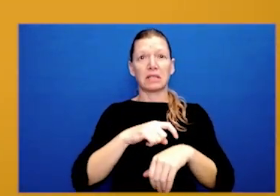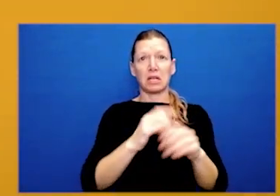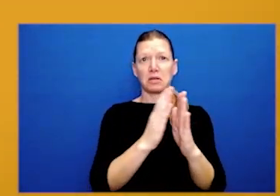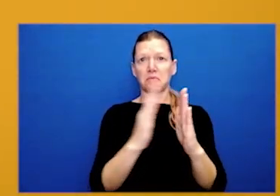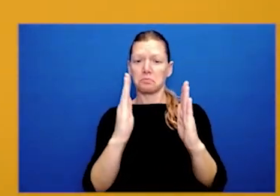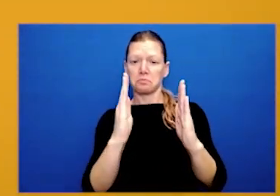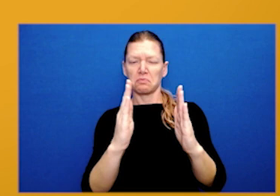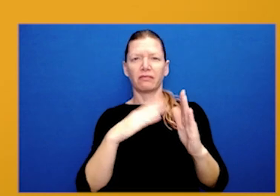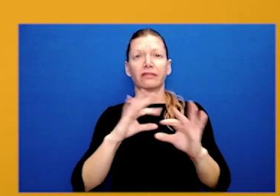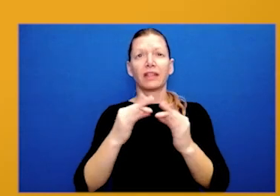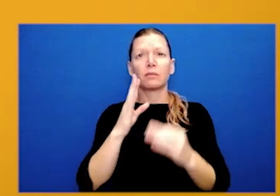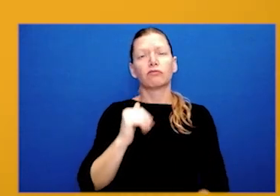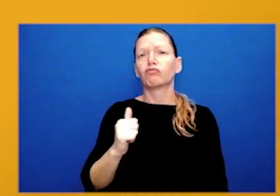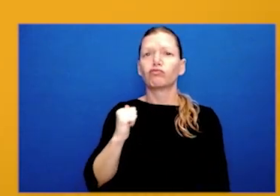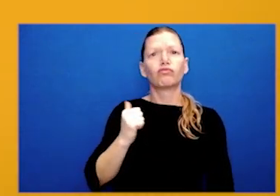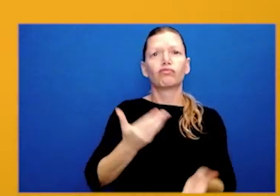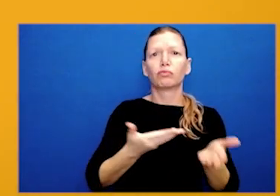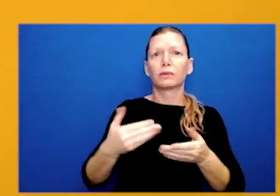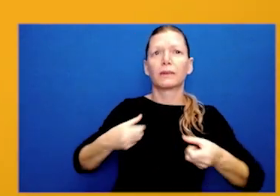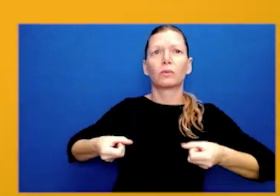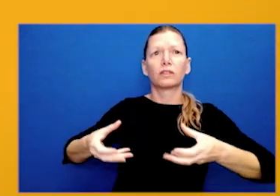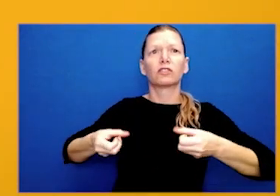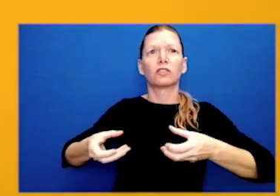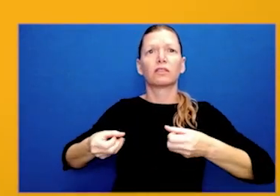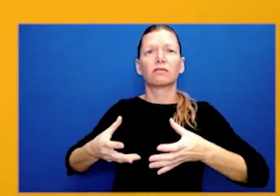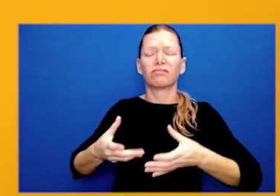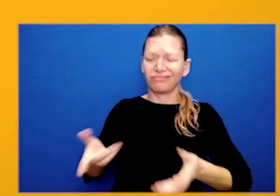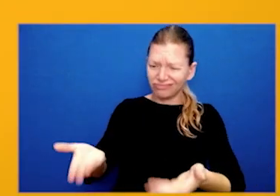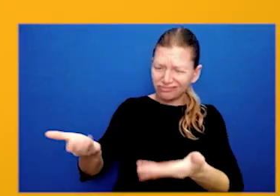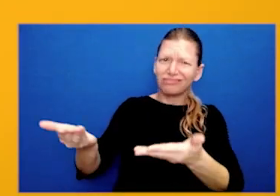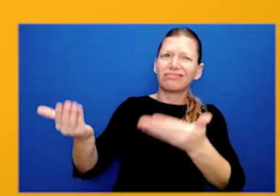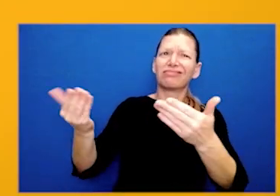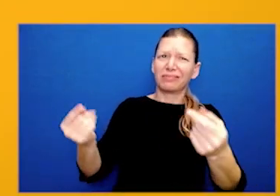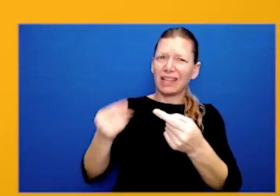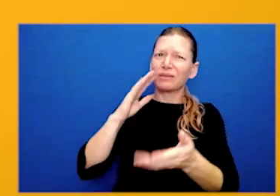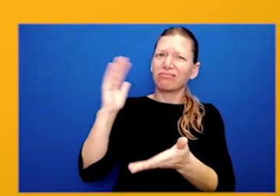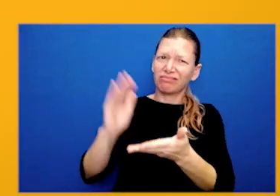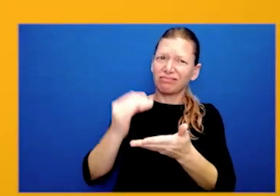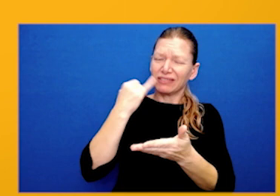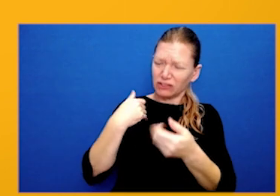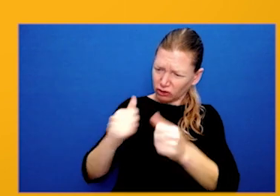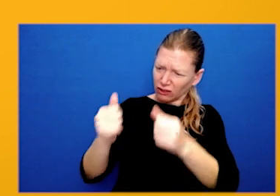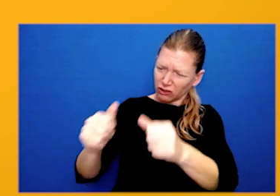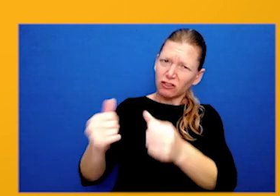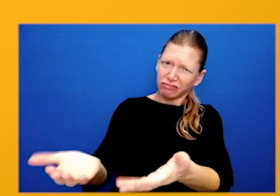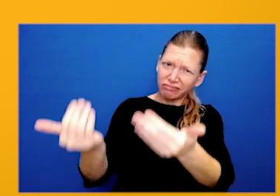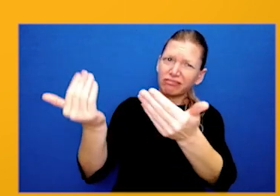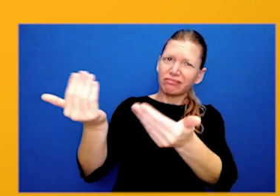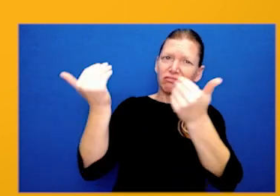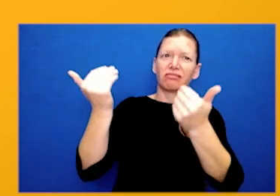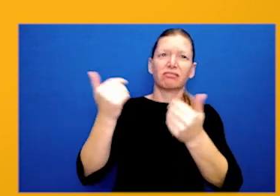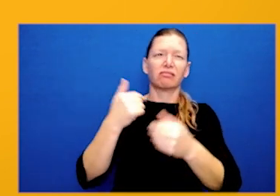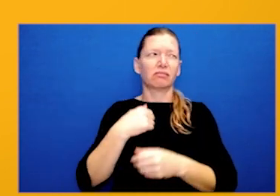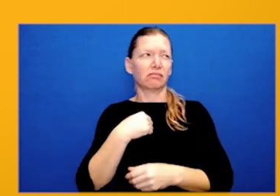After the allotted amount of time, my family would refuse to bring my wheelchair, insisted pain would lessen if I just